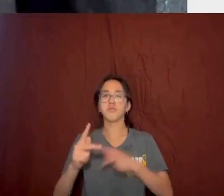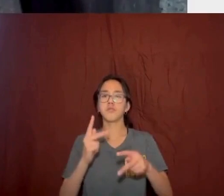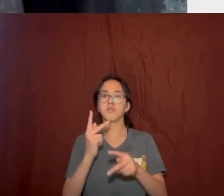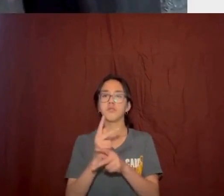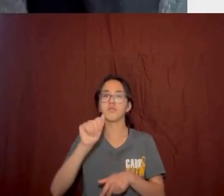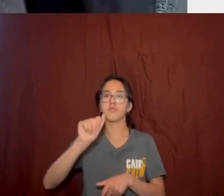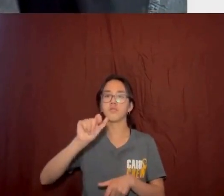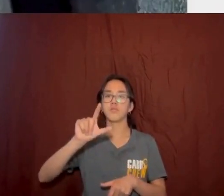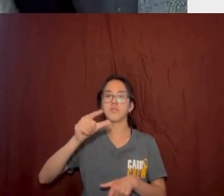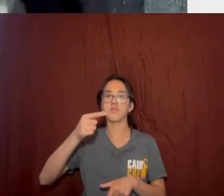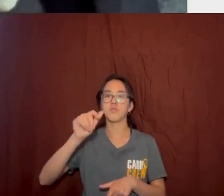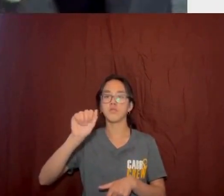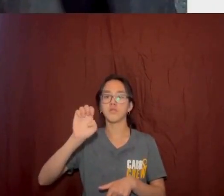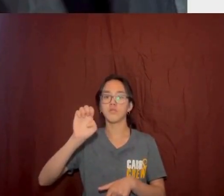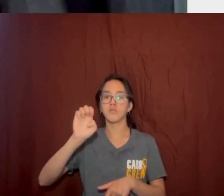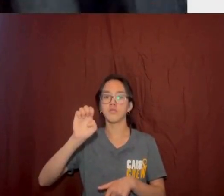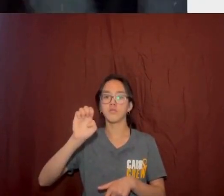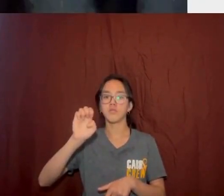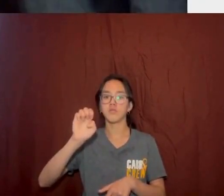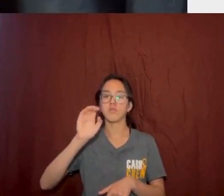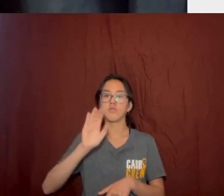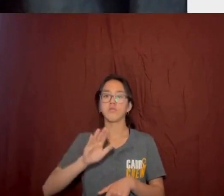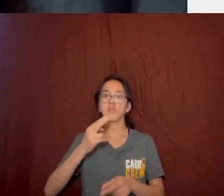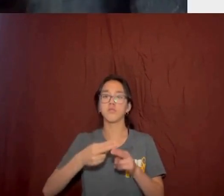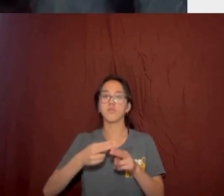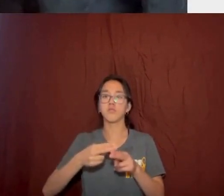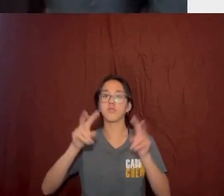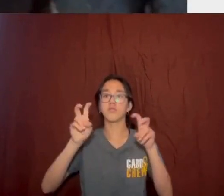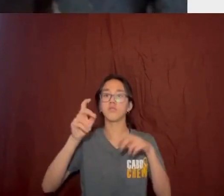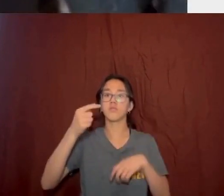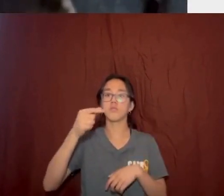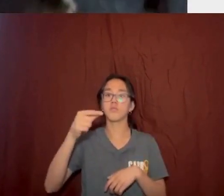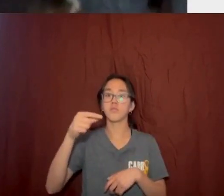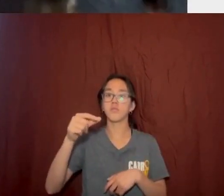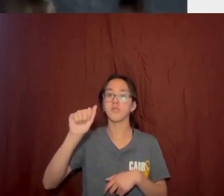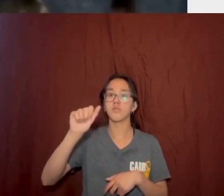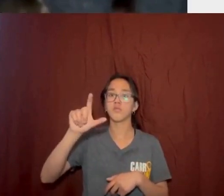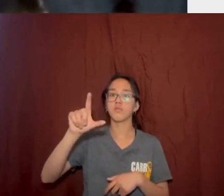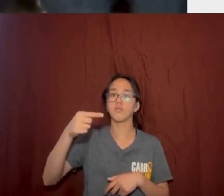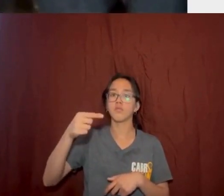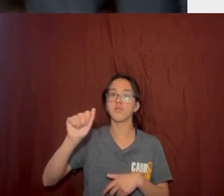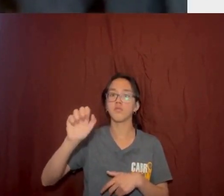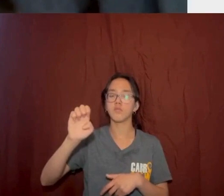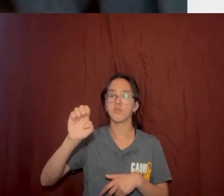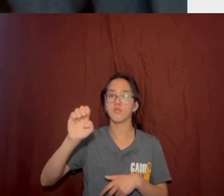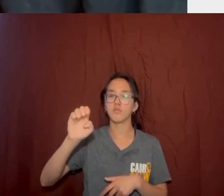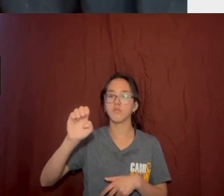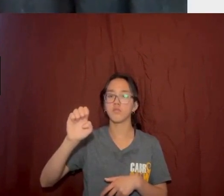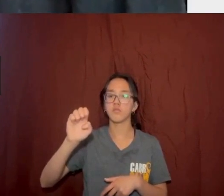This kind of algae is called a green algae.